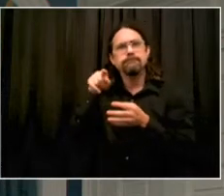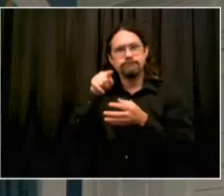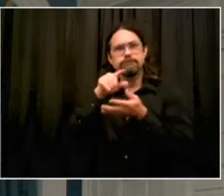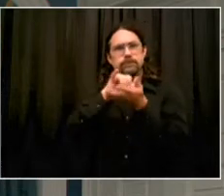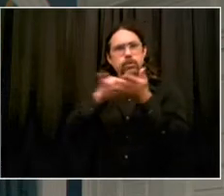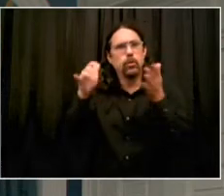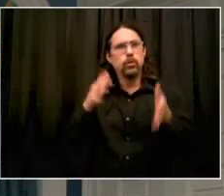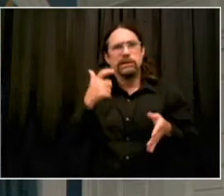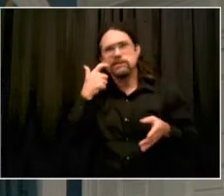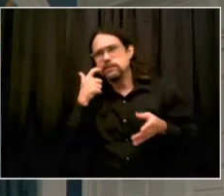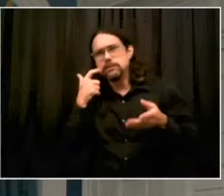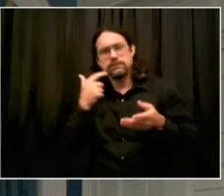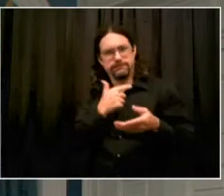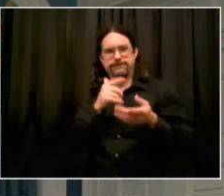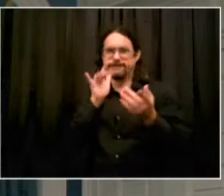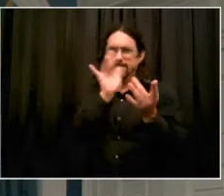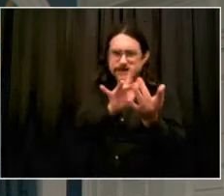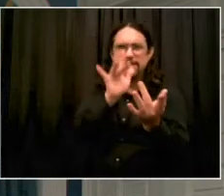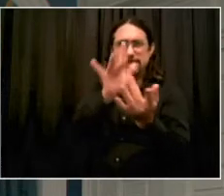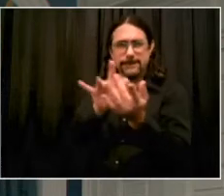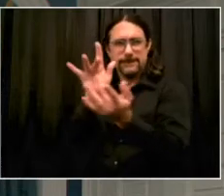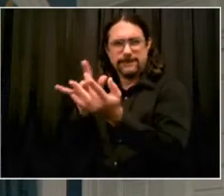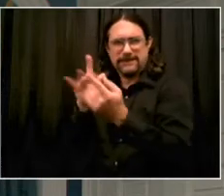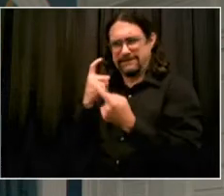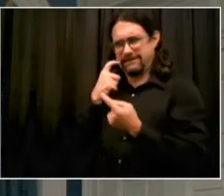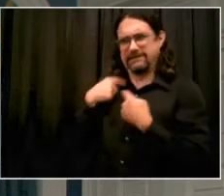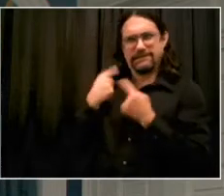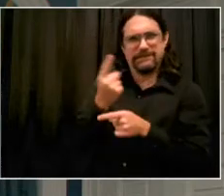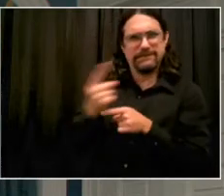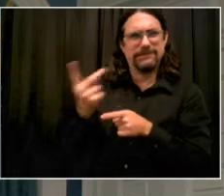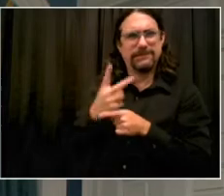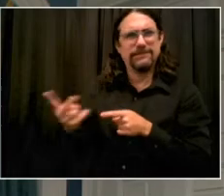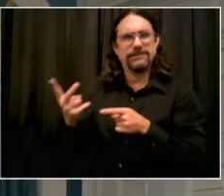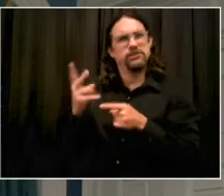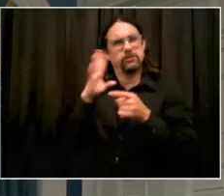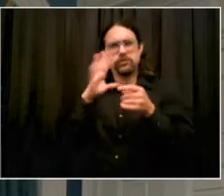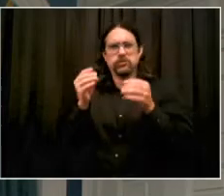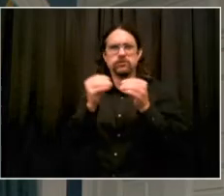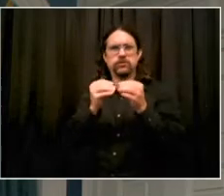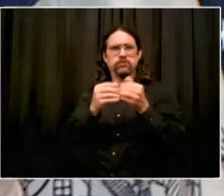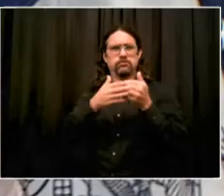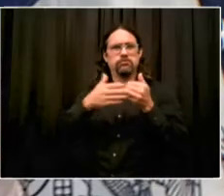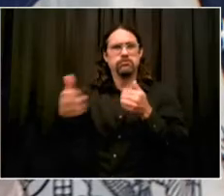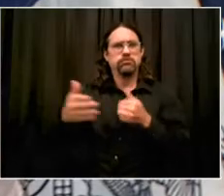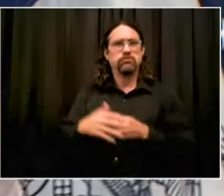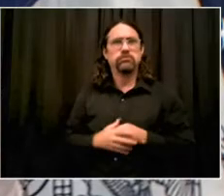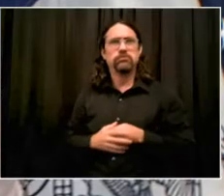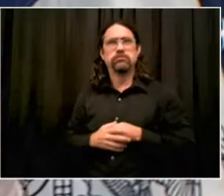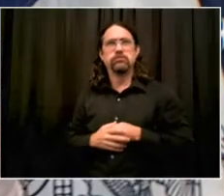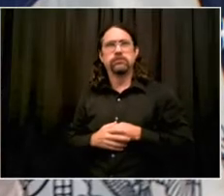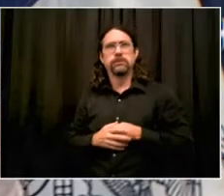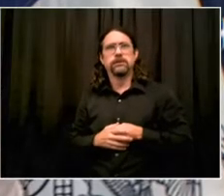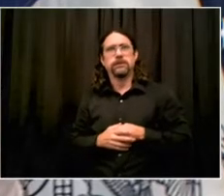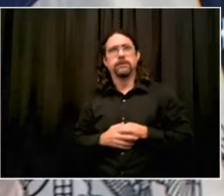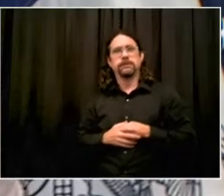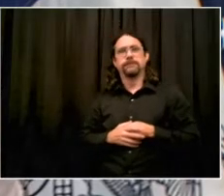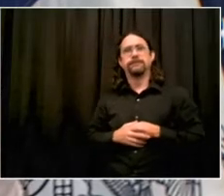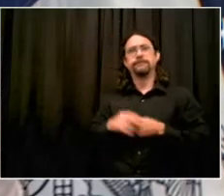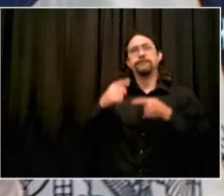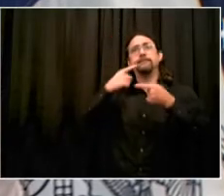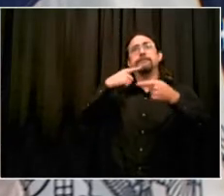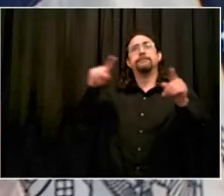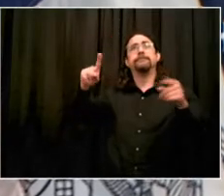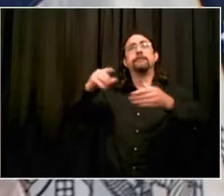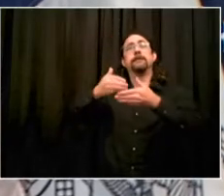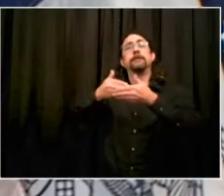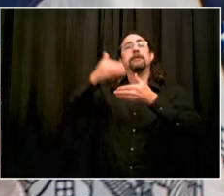Hi there, Mr. Mayor. I'm just wondering, you said, or the health department said last week that